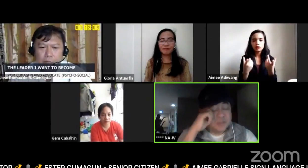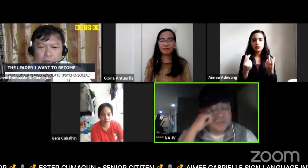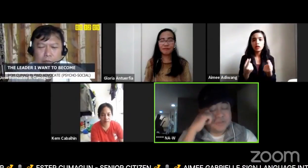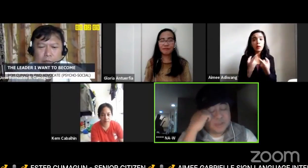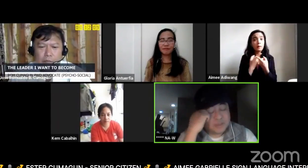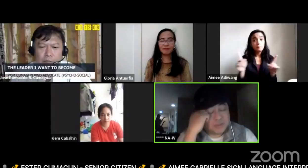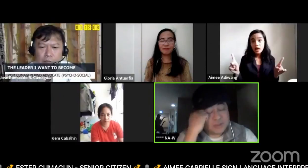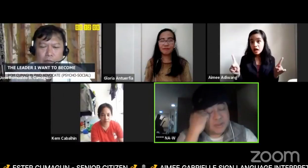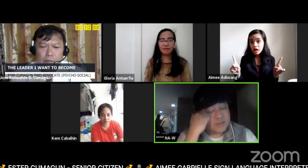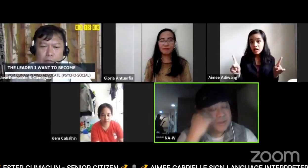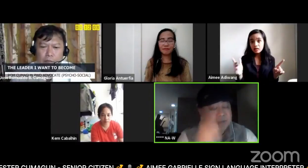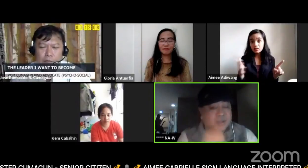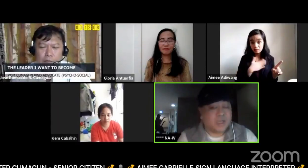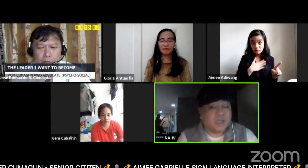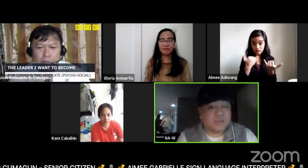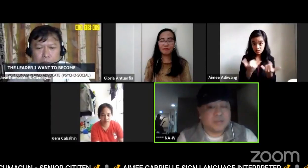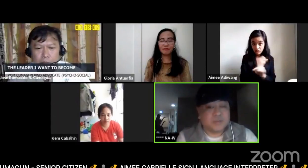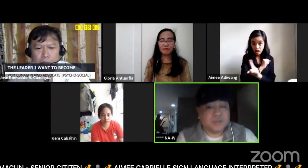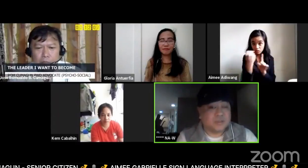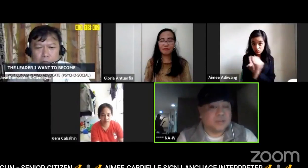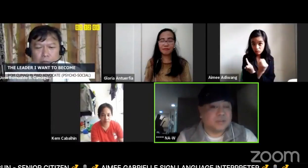But my circumstances